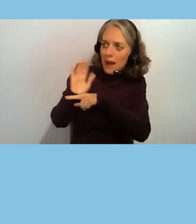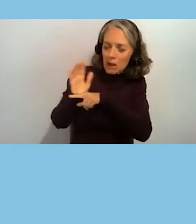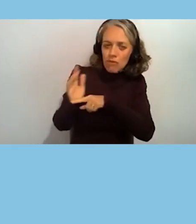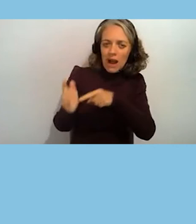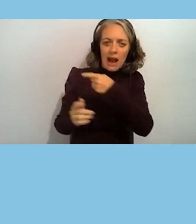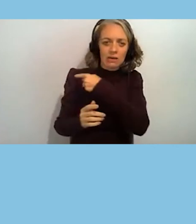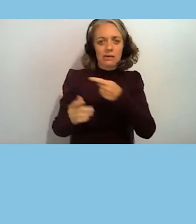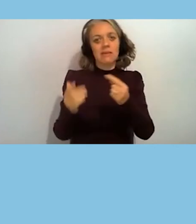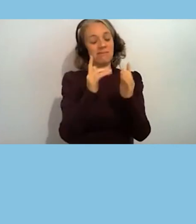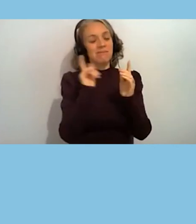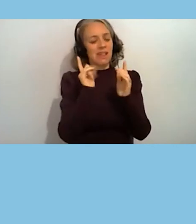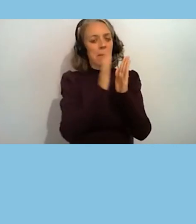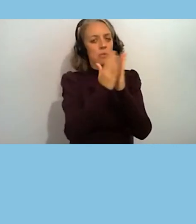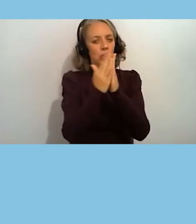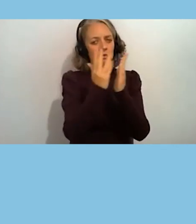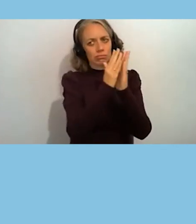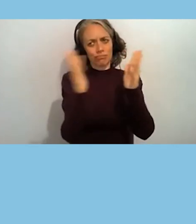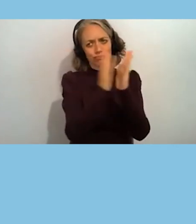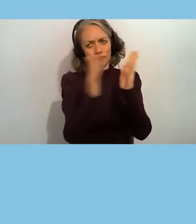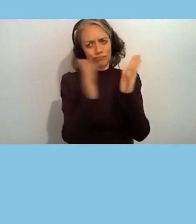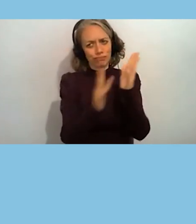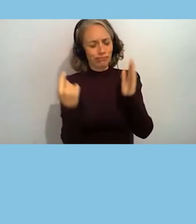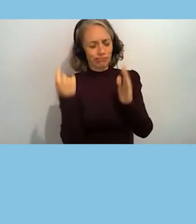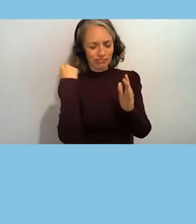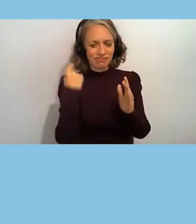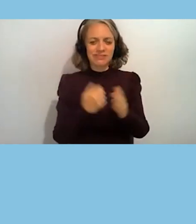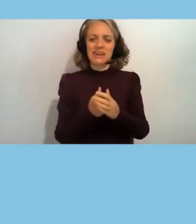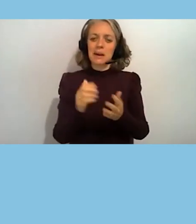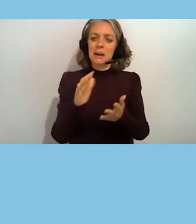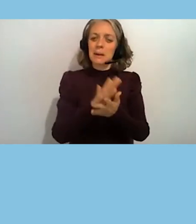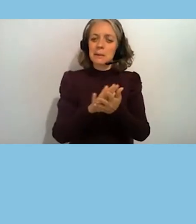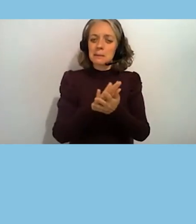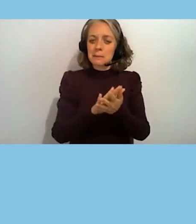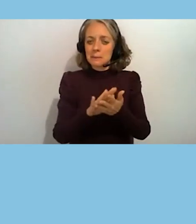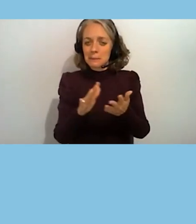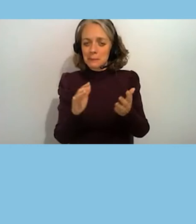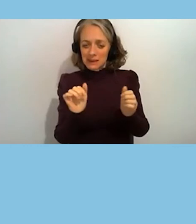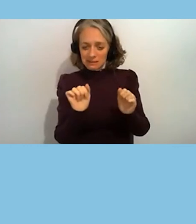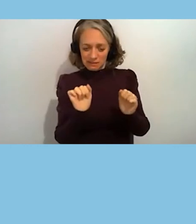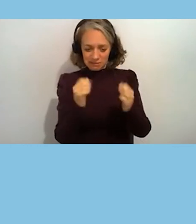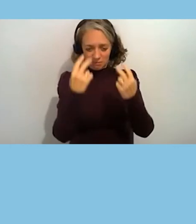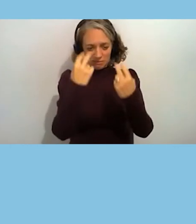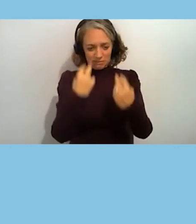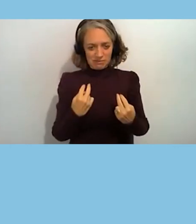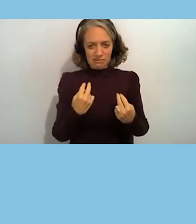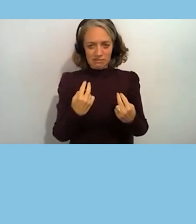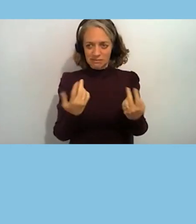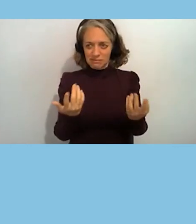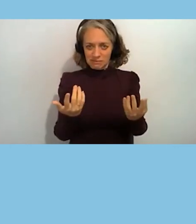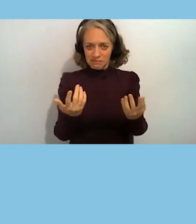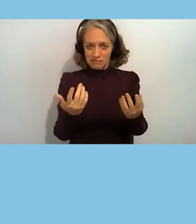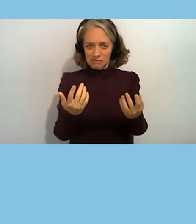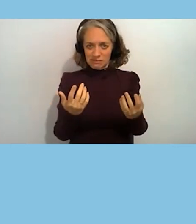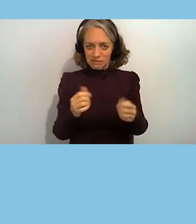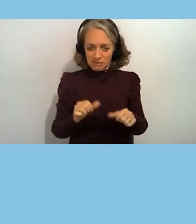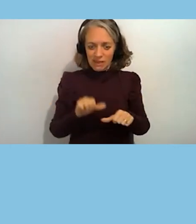my many books. Providing access to some aspect of their appearance is typically followed